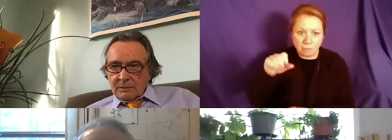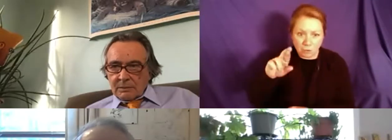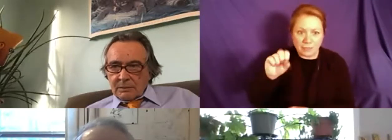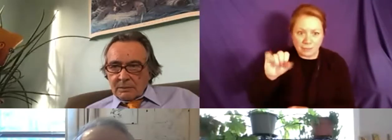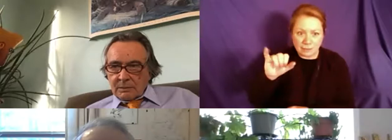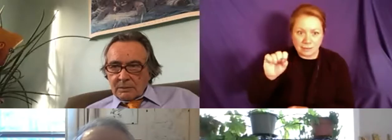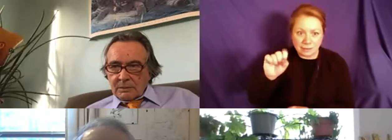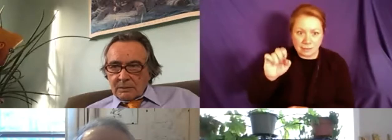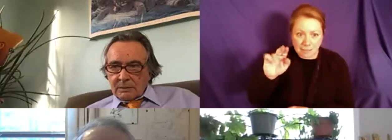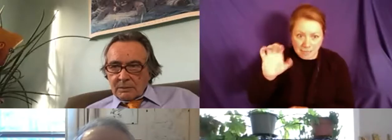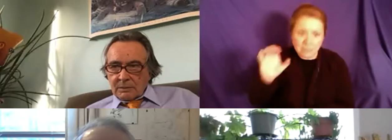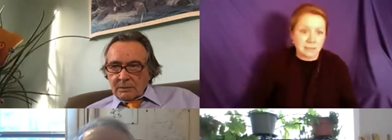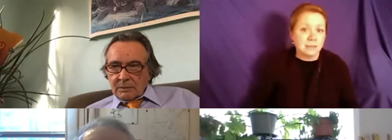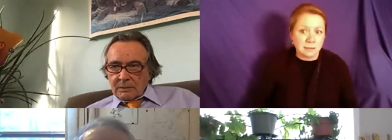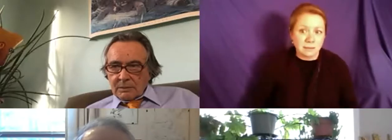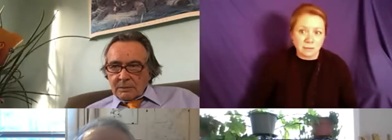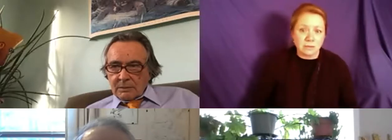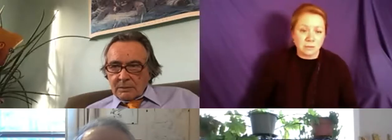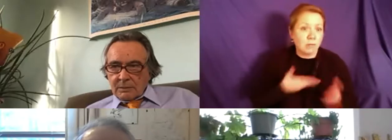bring, you know, to this work.